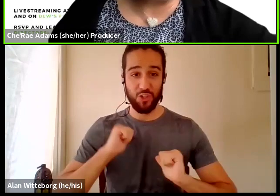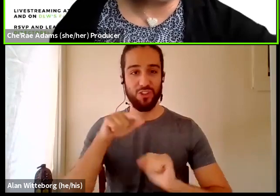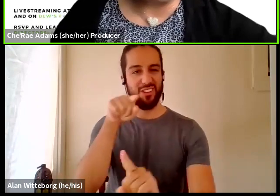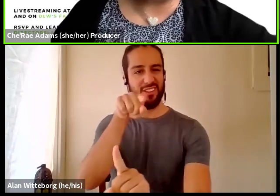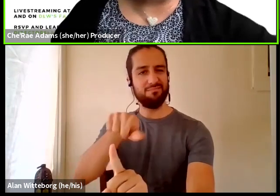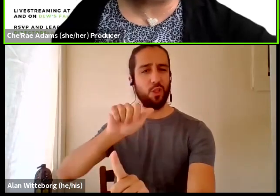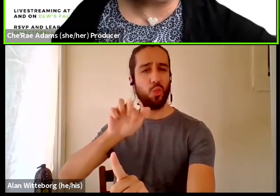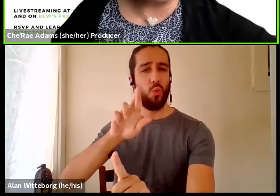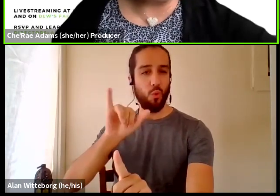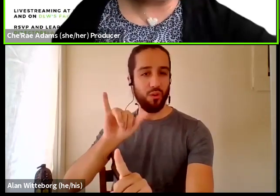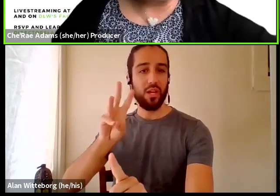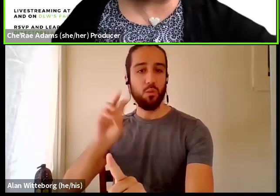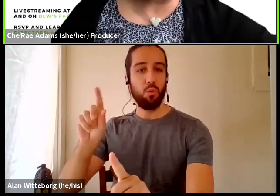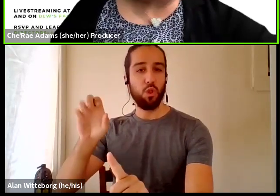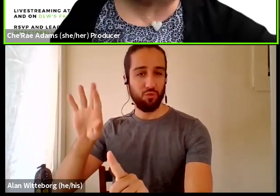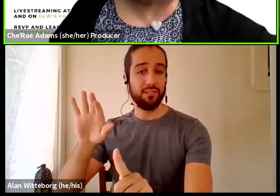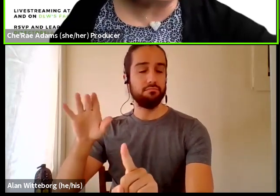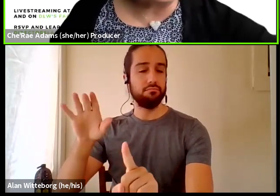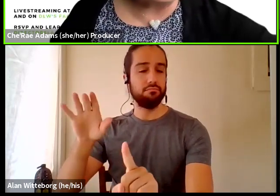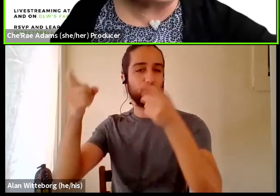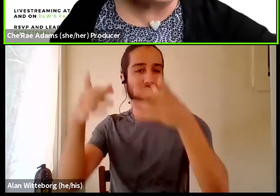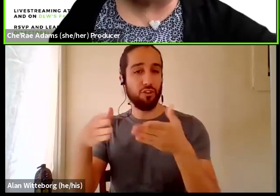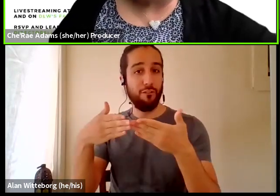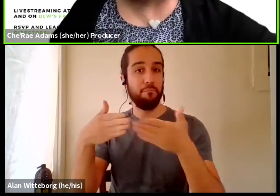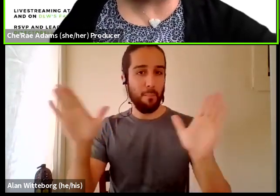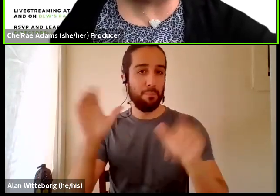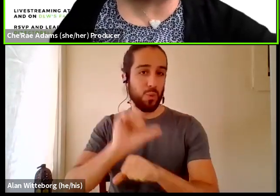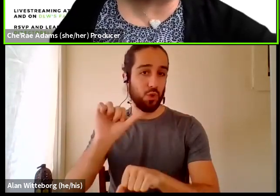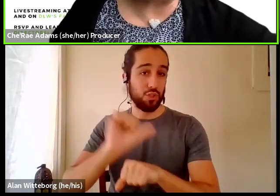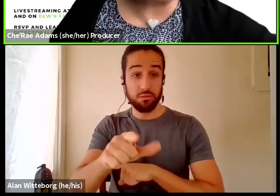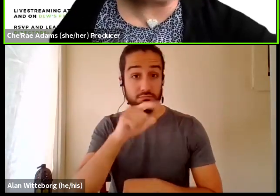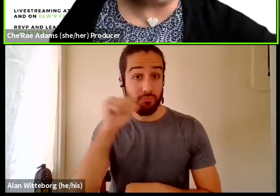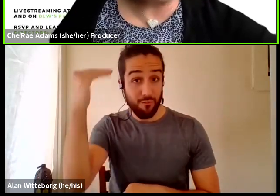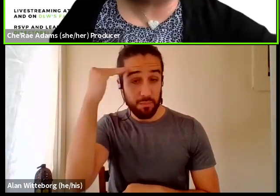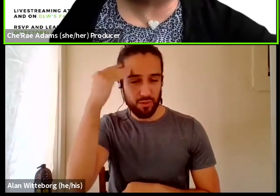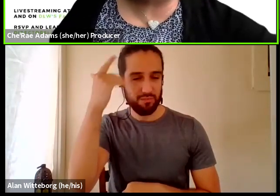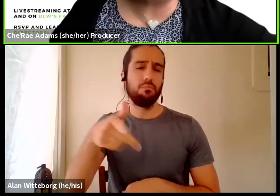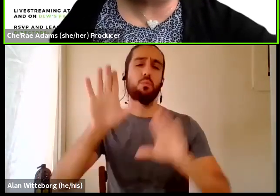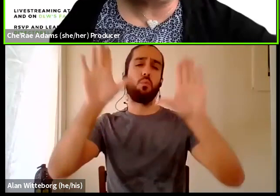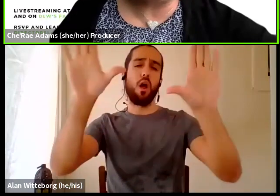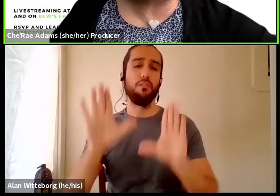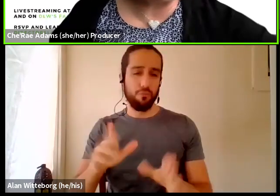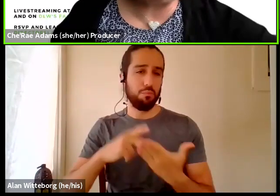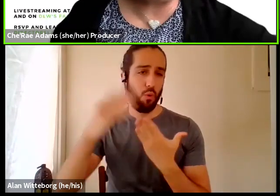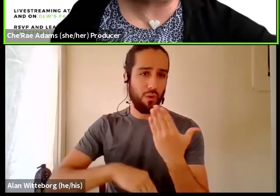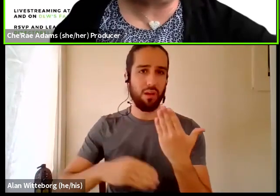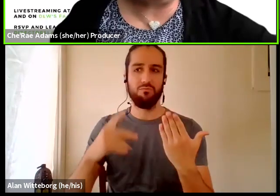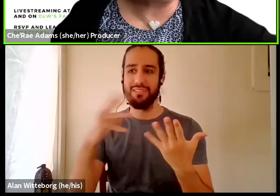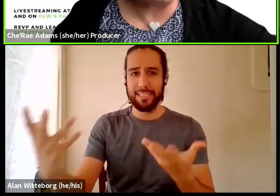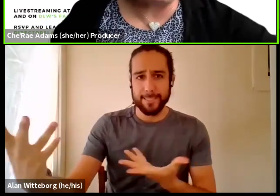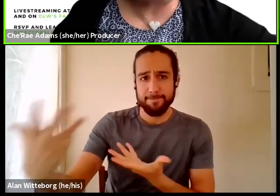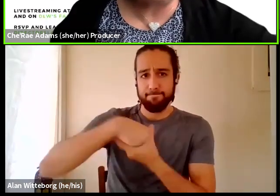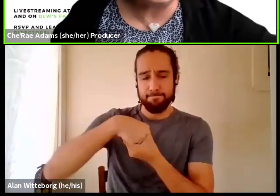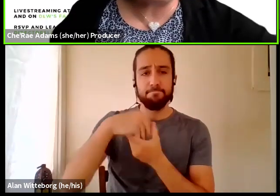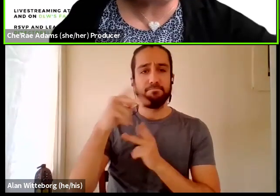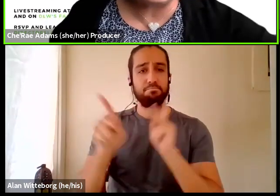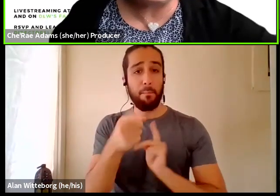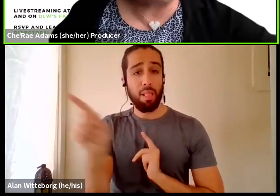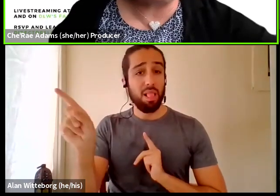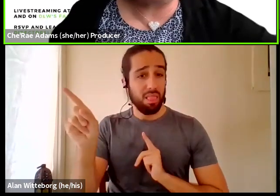director of public works there. If you're not familiar, it is a wonderful program that seeks to engage the people of New York by making